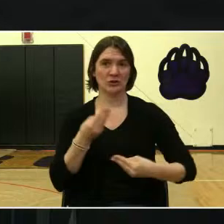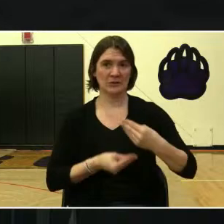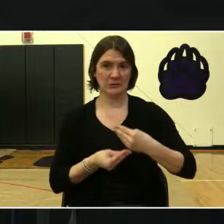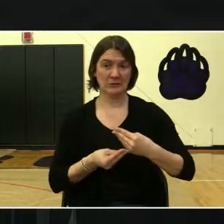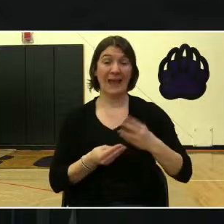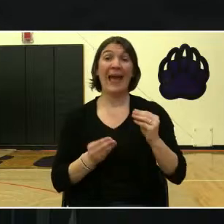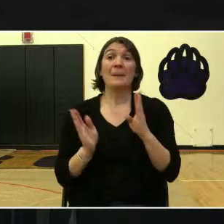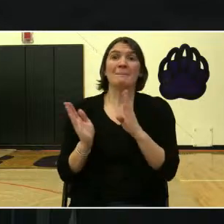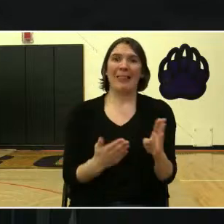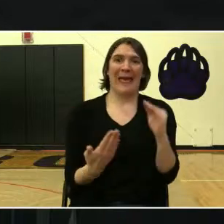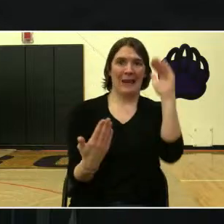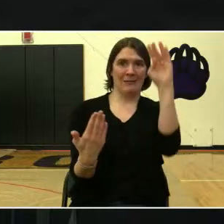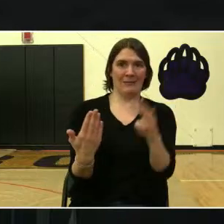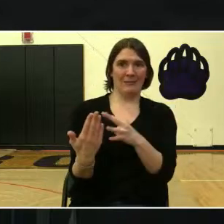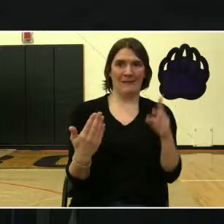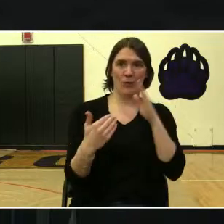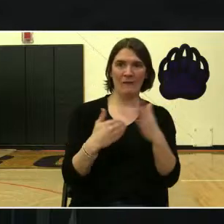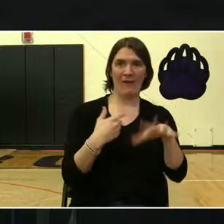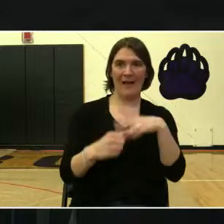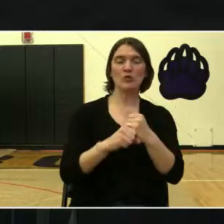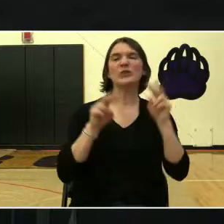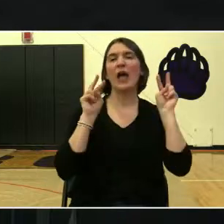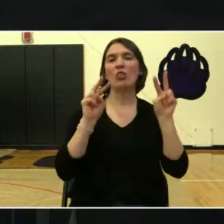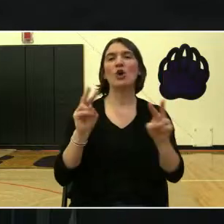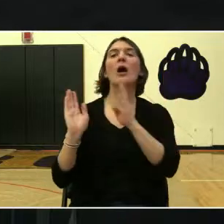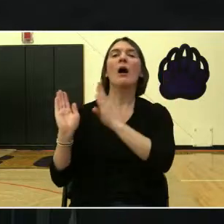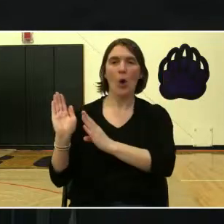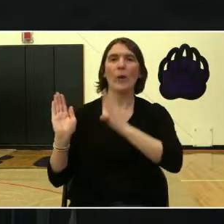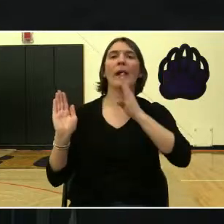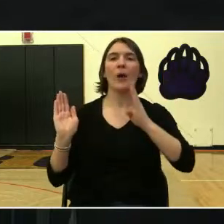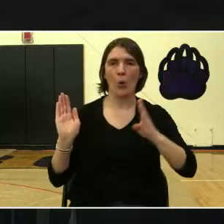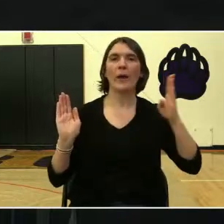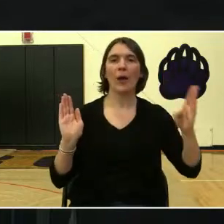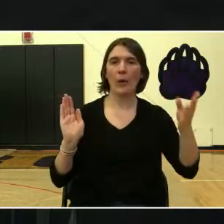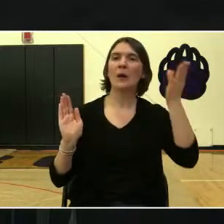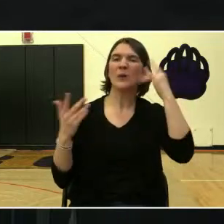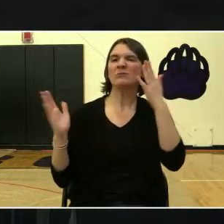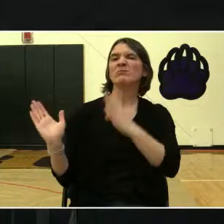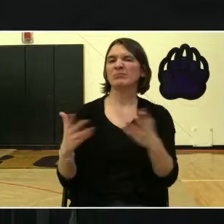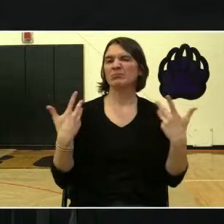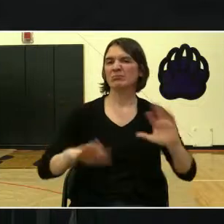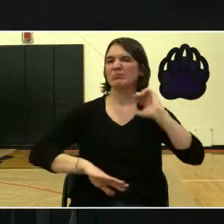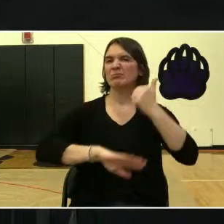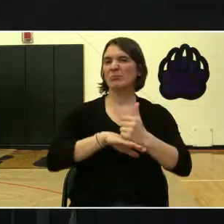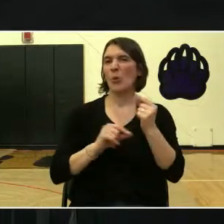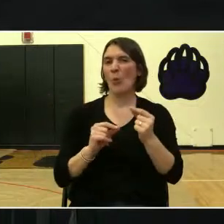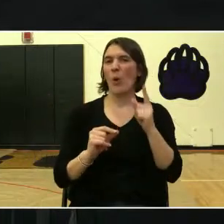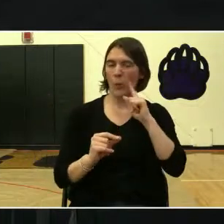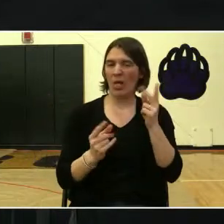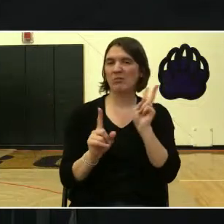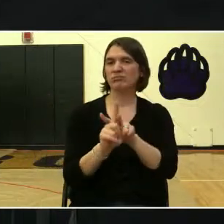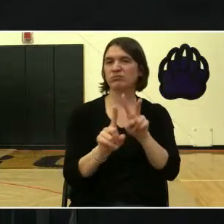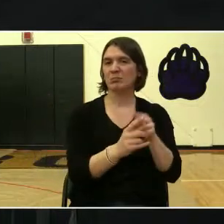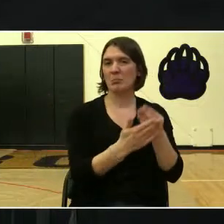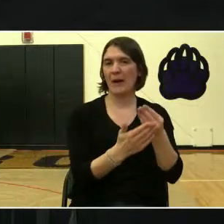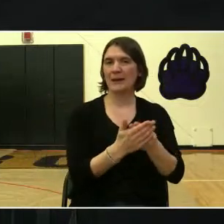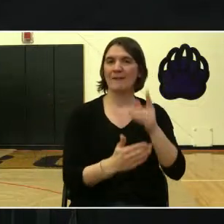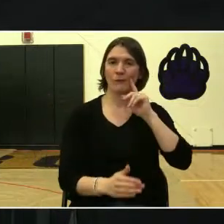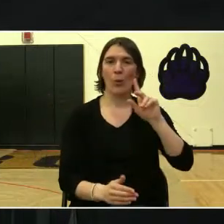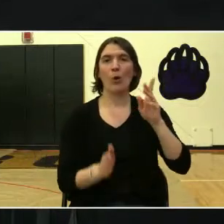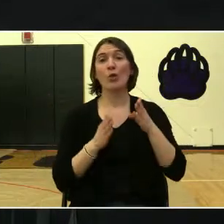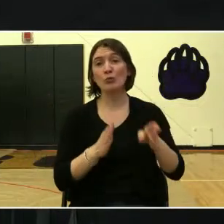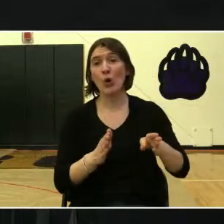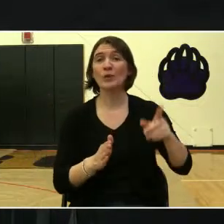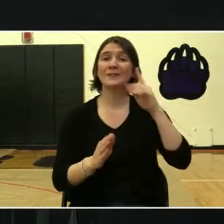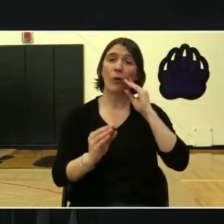capital plan for the next 5 years because that is developed out over time uh by DPW